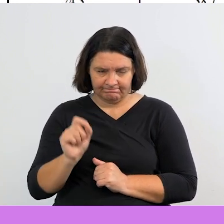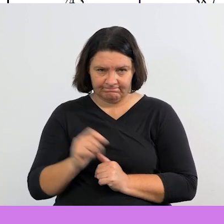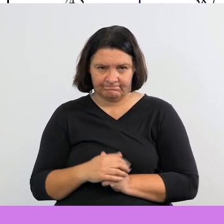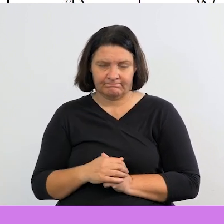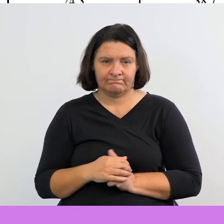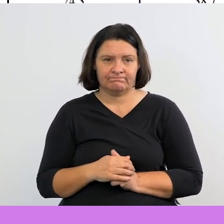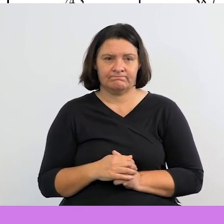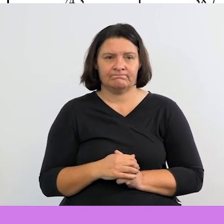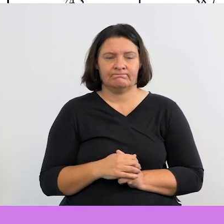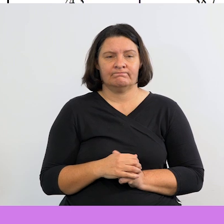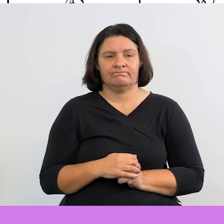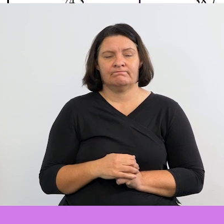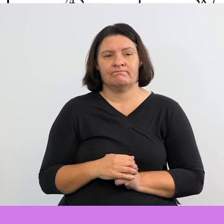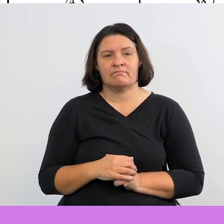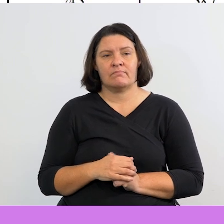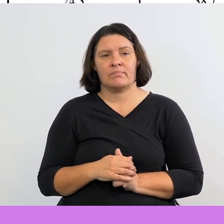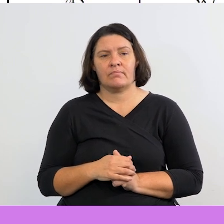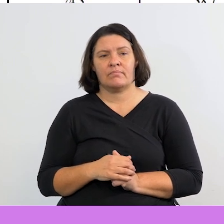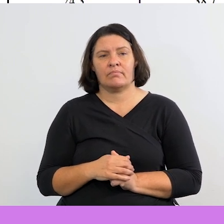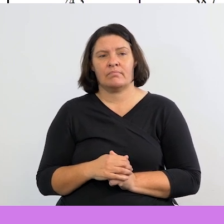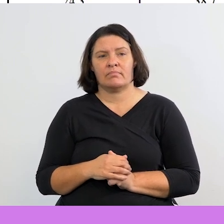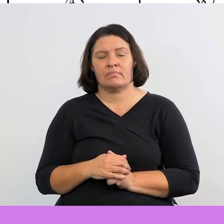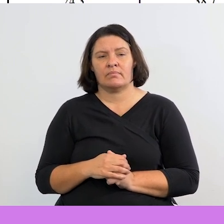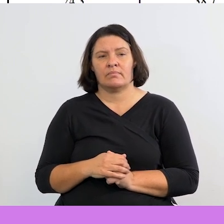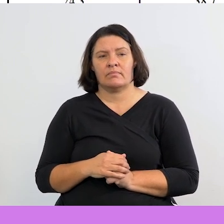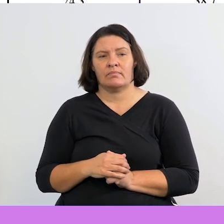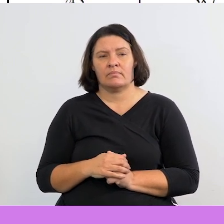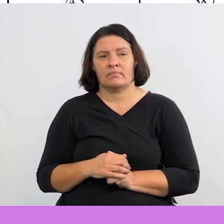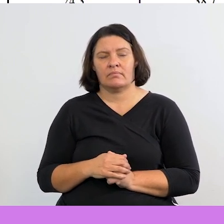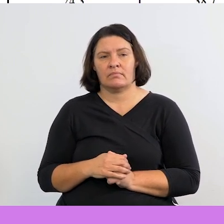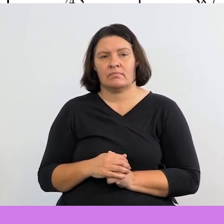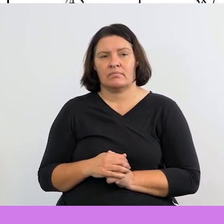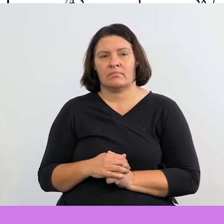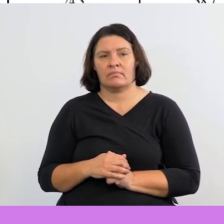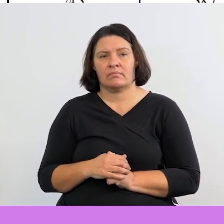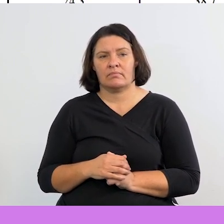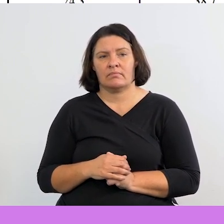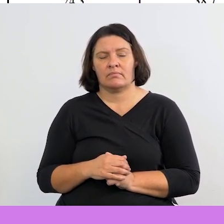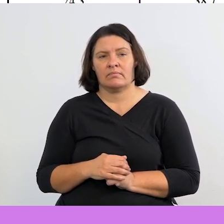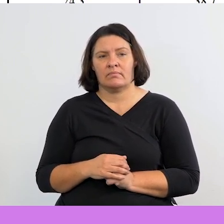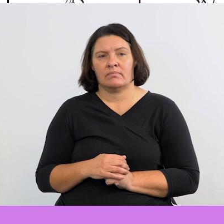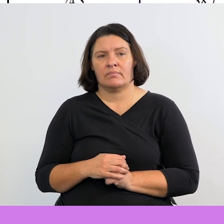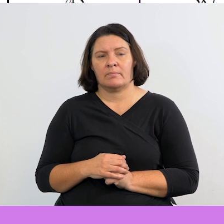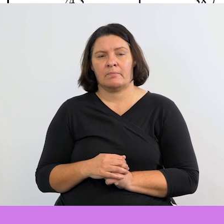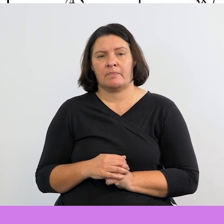right. And remember now it is again dotted lines. So let's quickly add our dots there